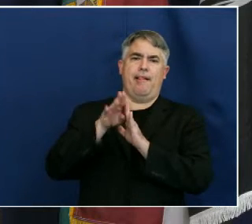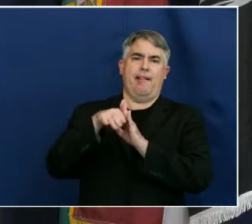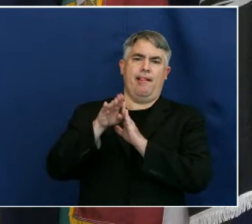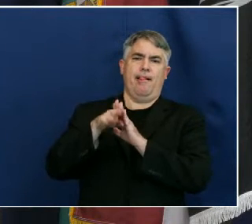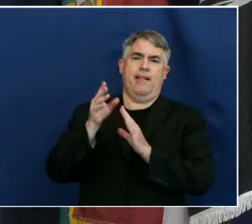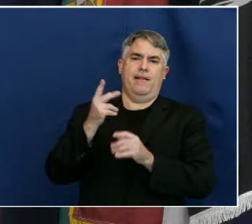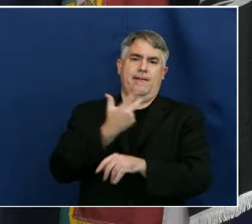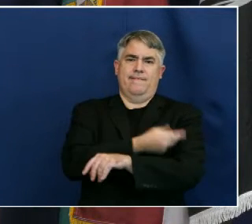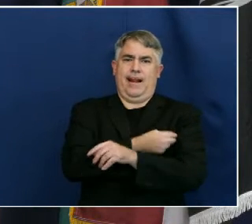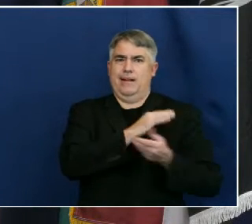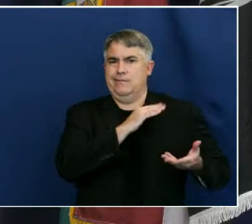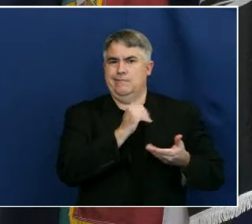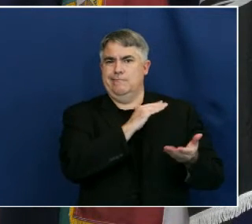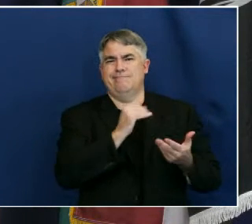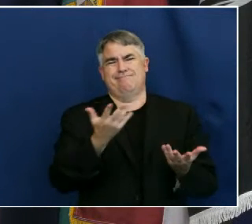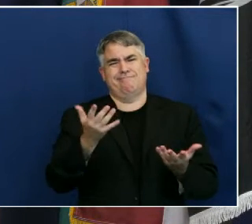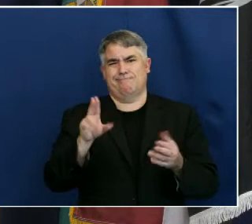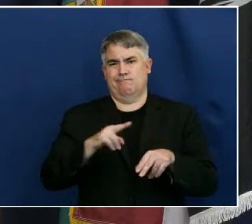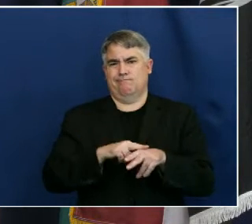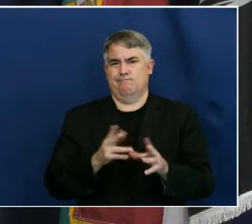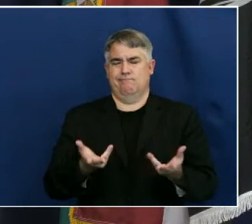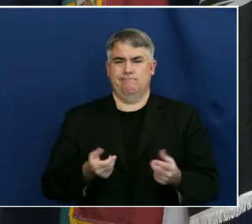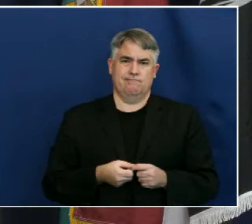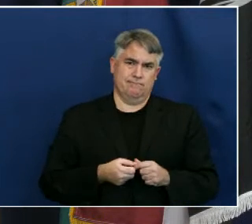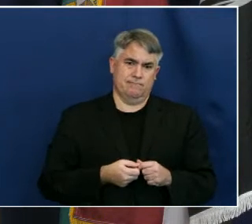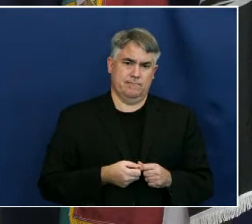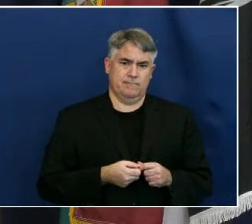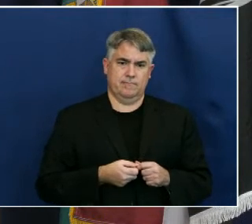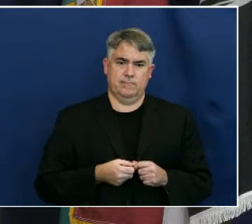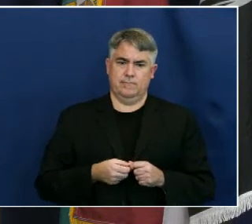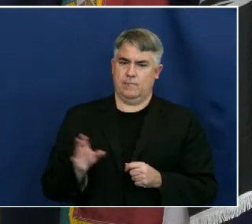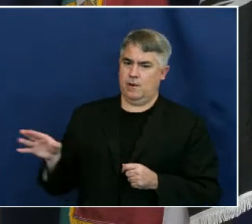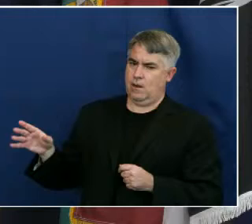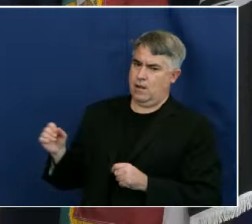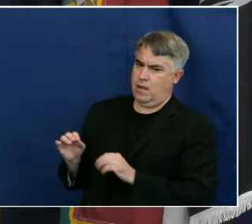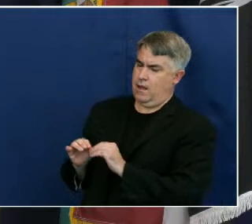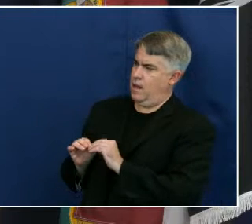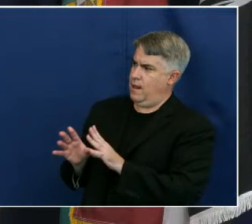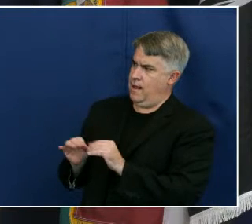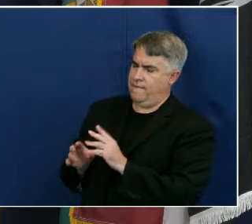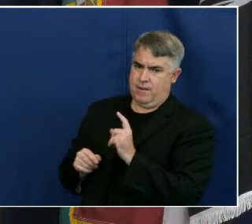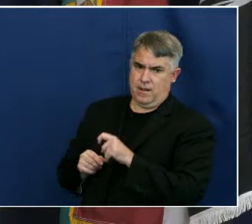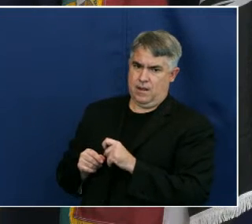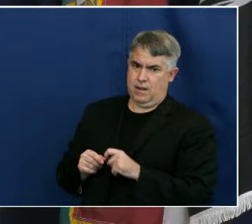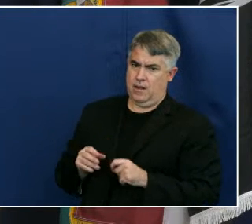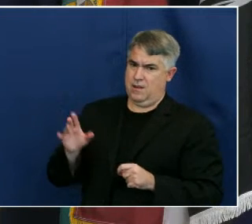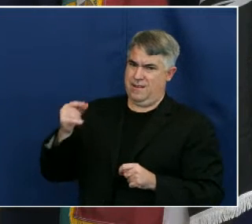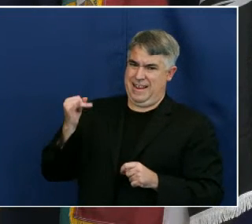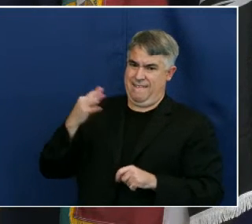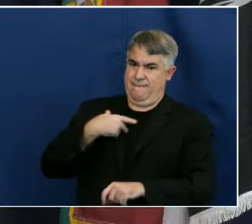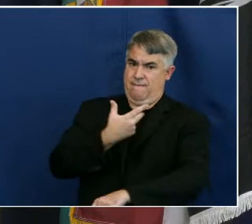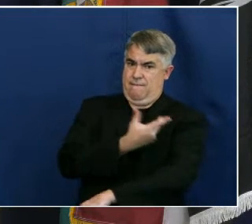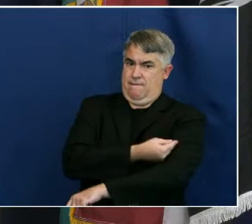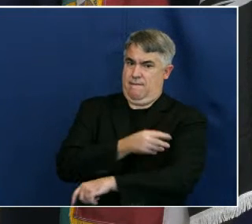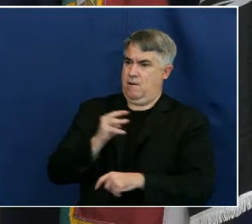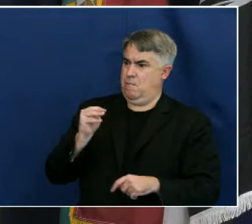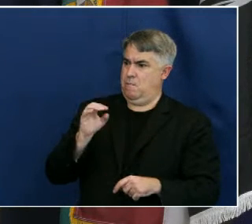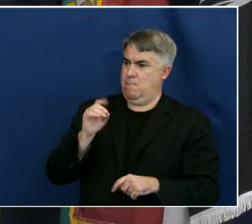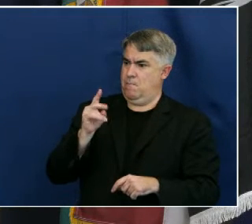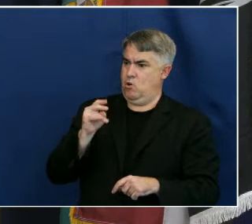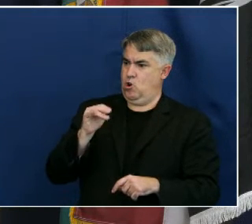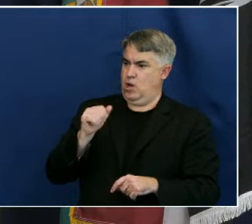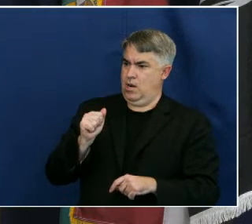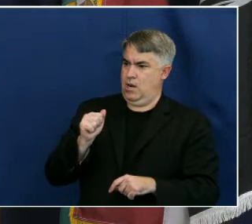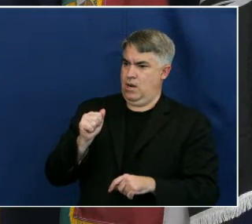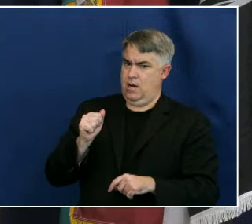even. And just to clarify something, so if somebody were to get like the Moderna vaccine, the first shot at Petco, could they go